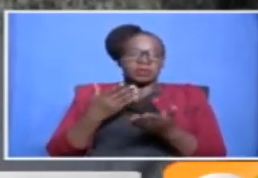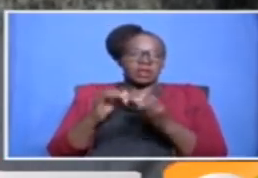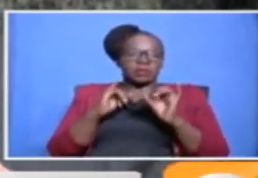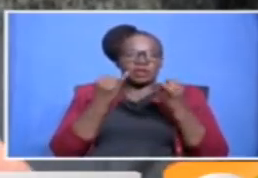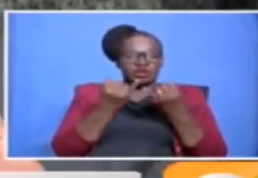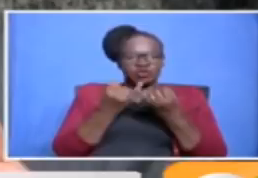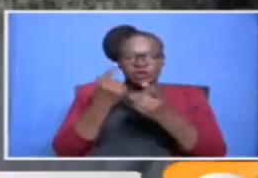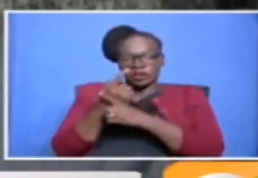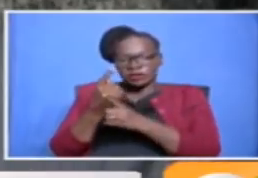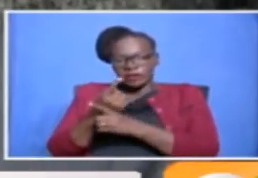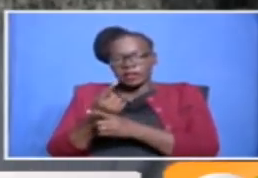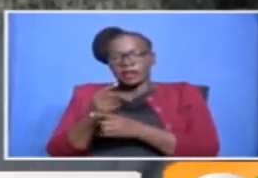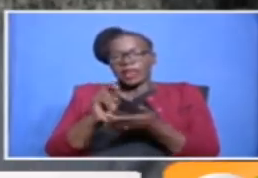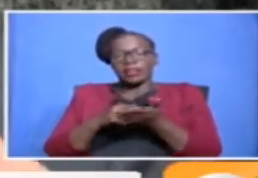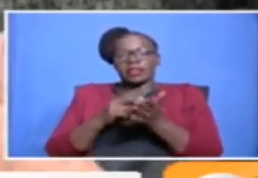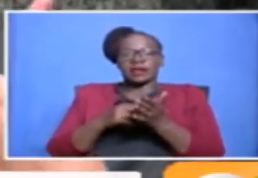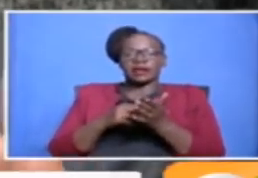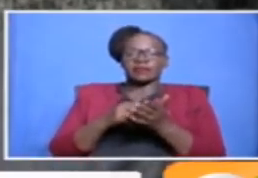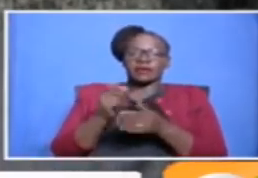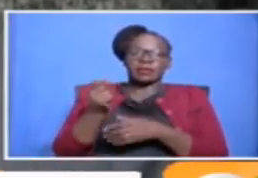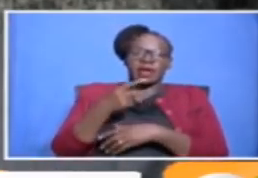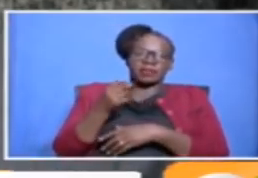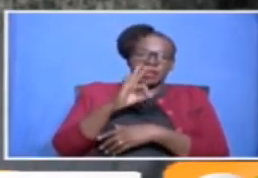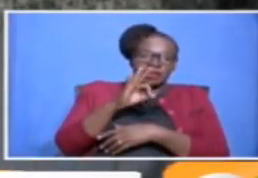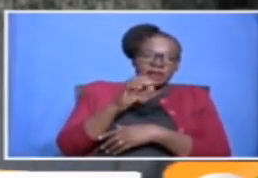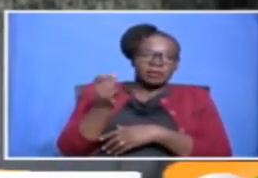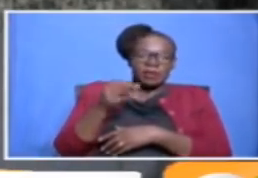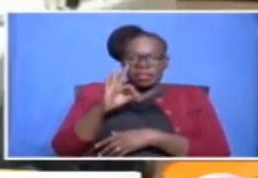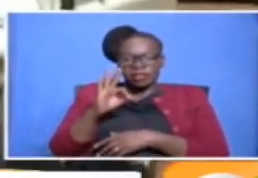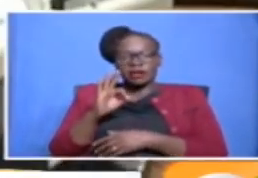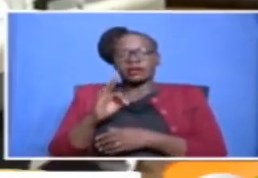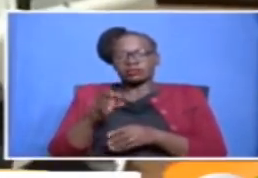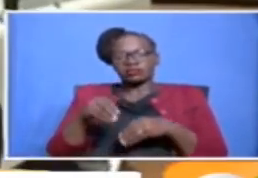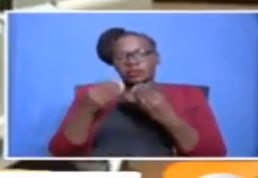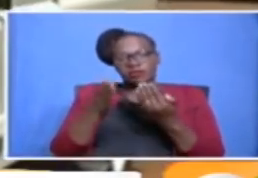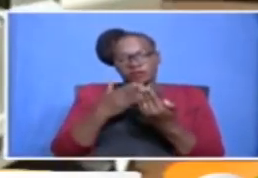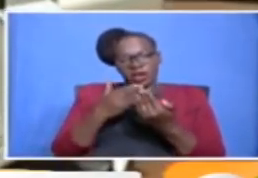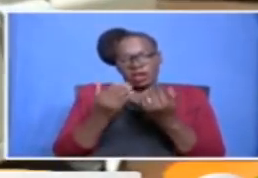So every quarter, they would service these vehicles. In